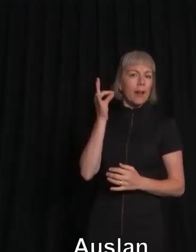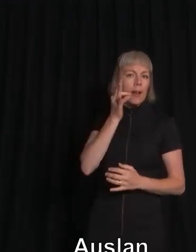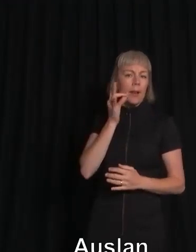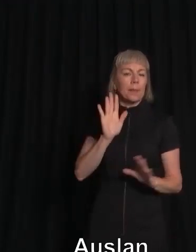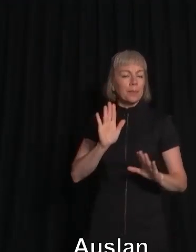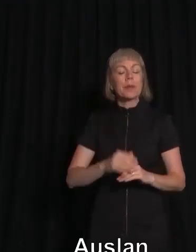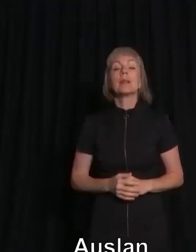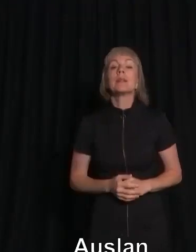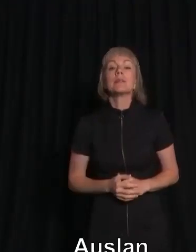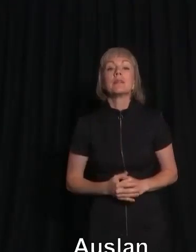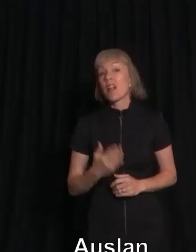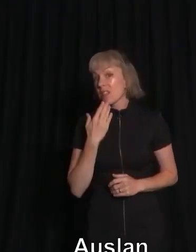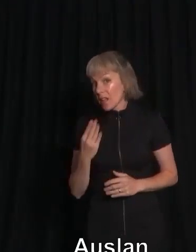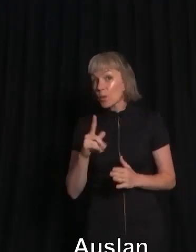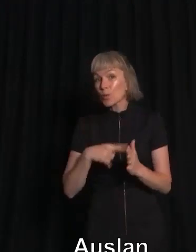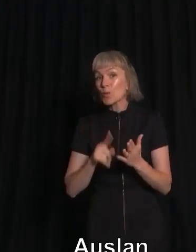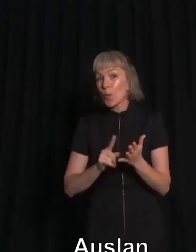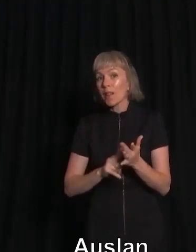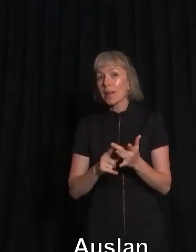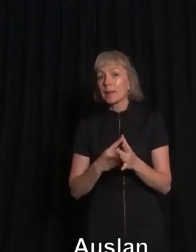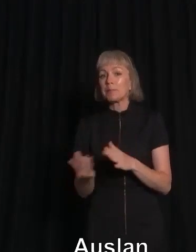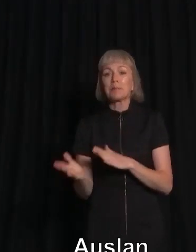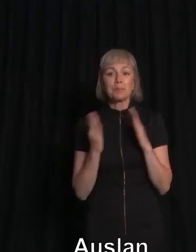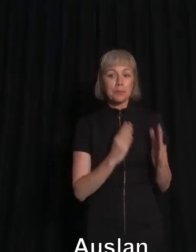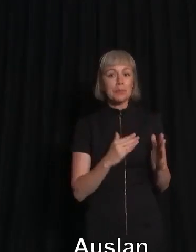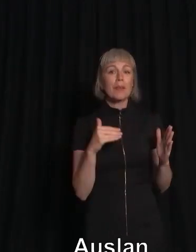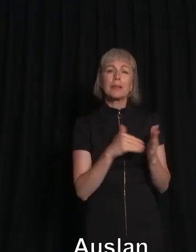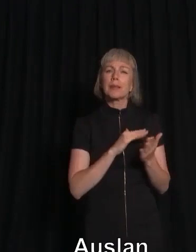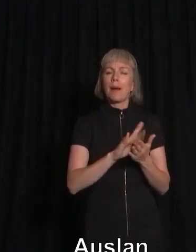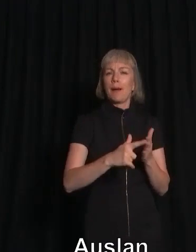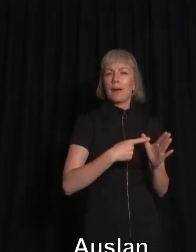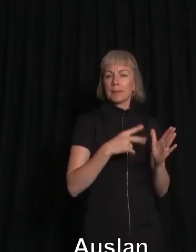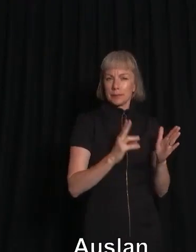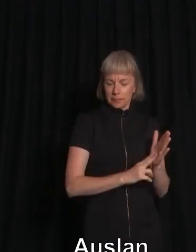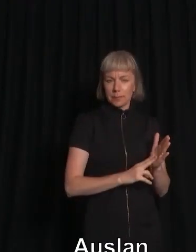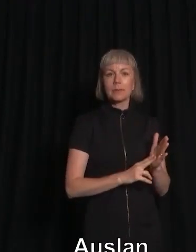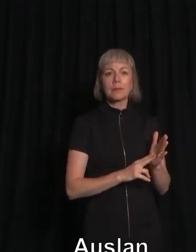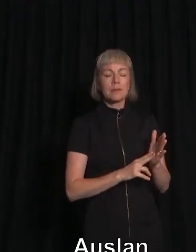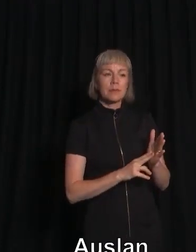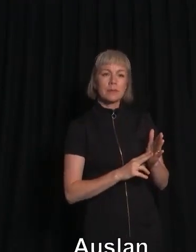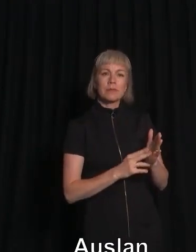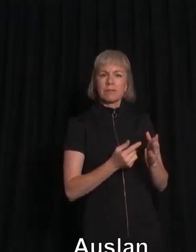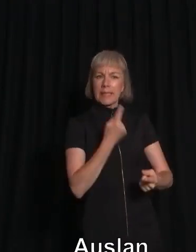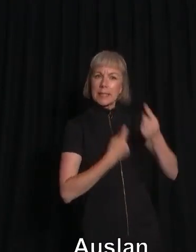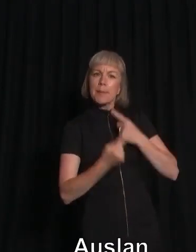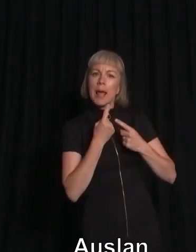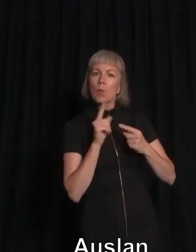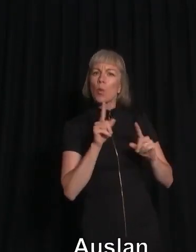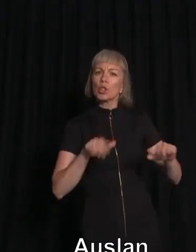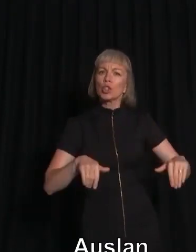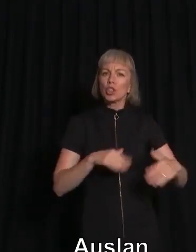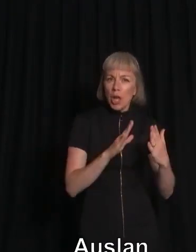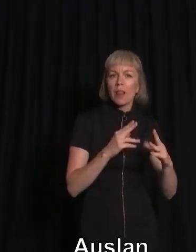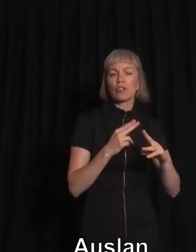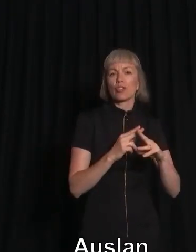Thanks, Julia. Zhan, could you touch on some of the challenges then in relation to bodily autonomy specifically for trans people?